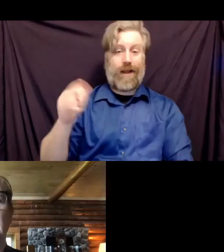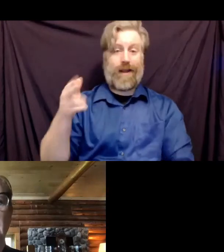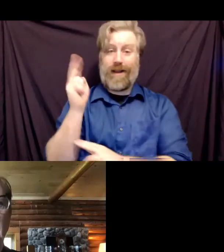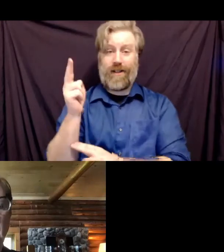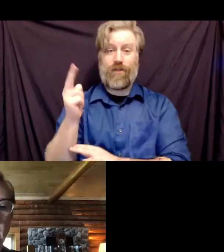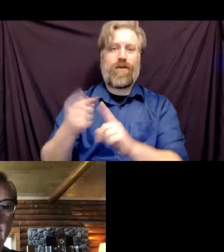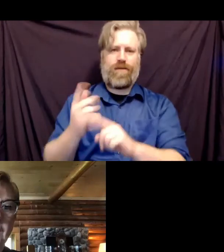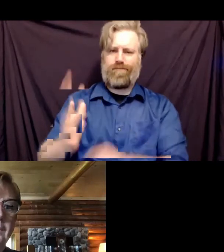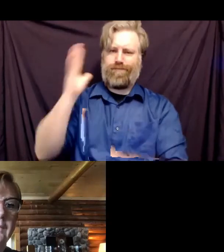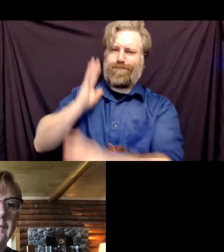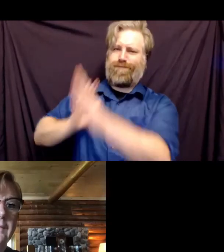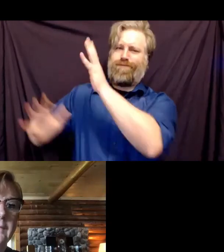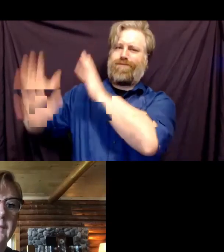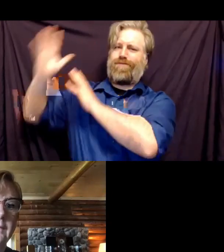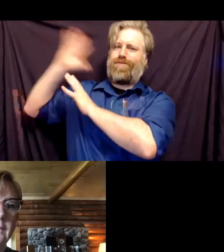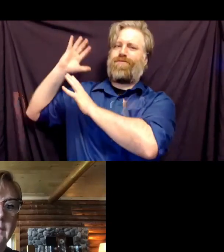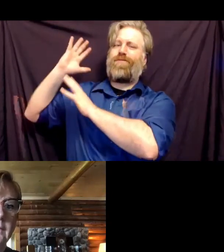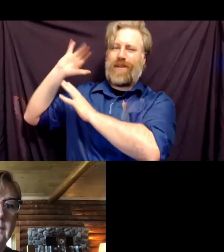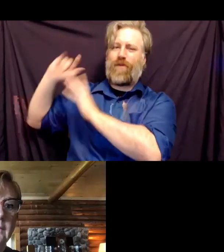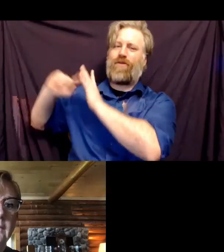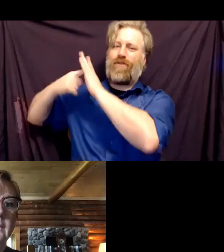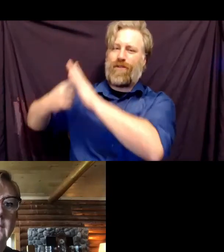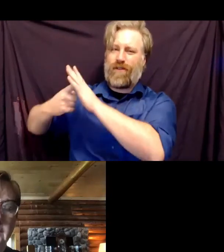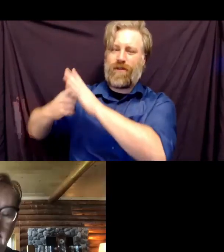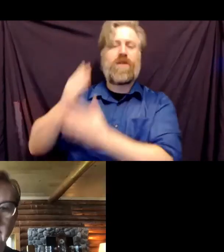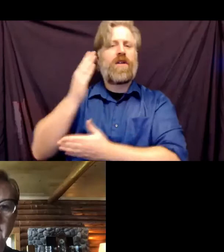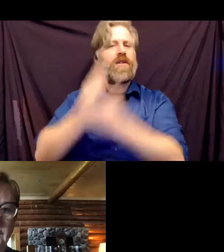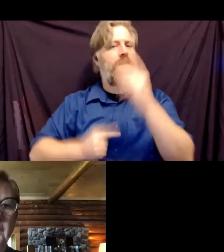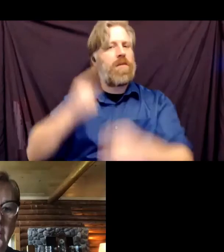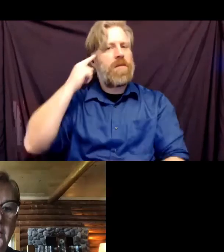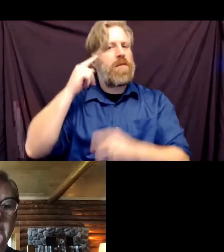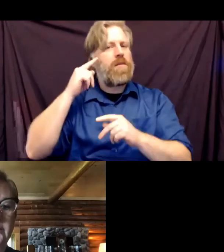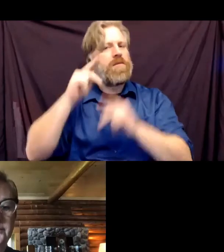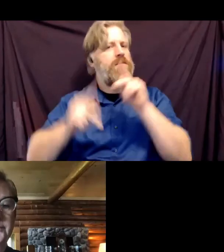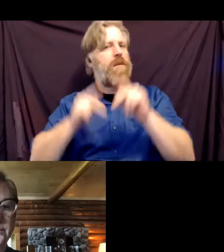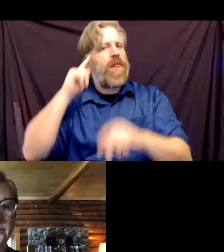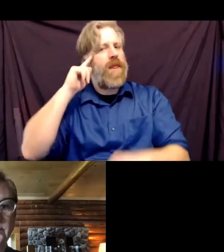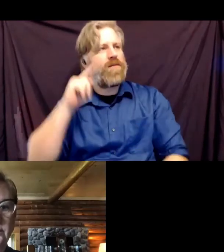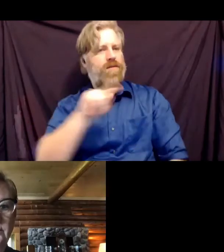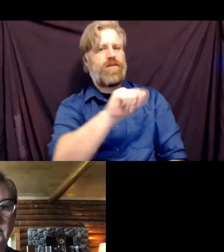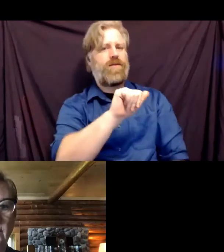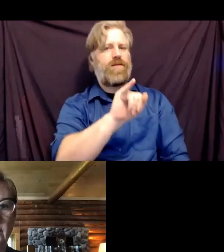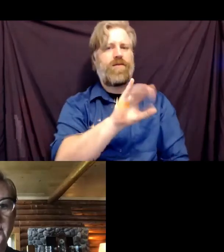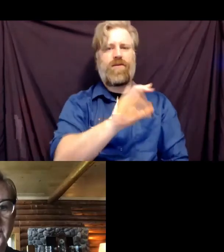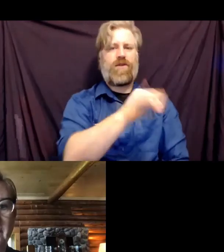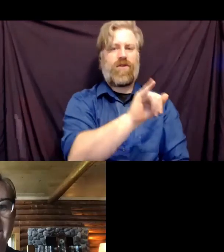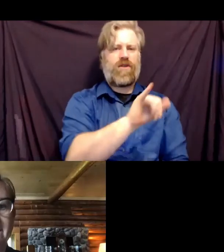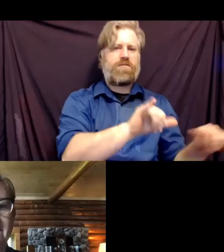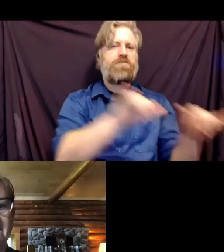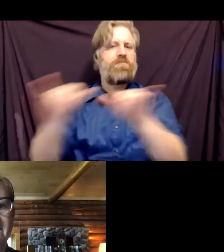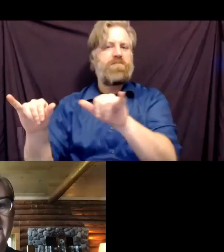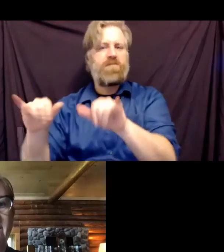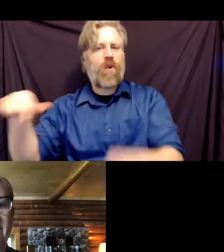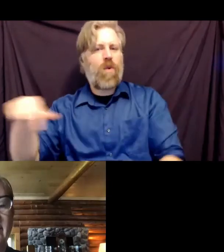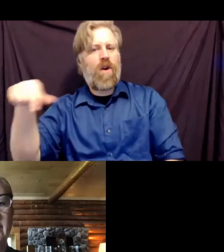but many people associate it with Tai Chi. And Tai Chi is a form of a martial art. It's very